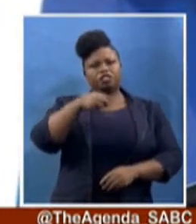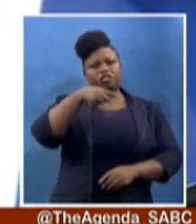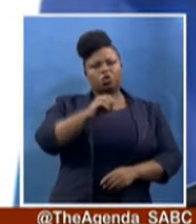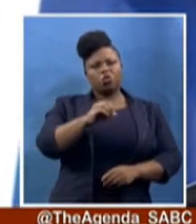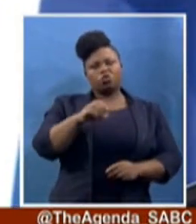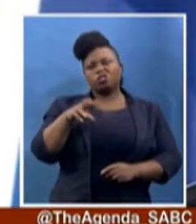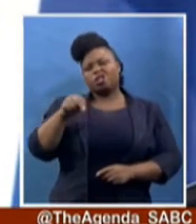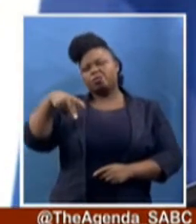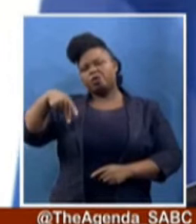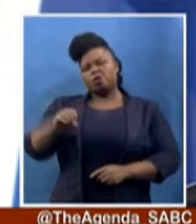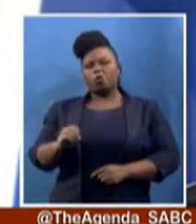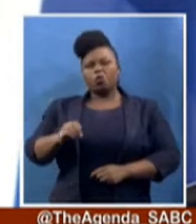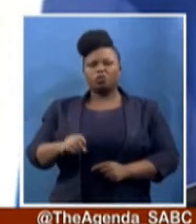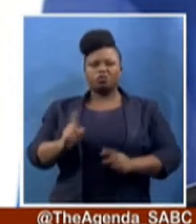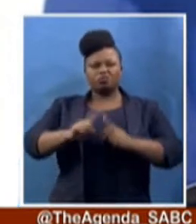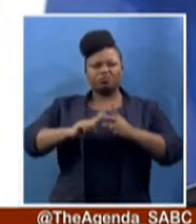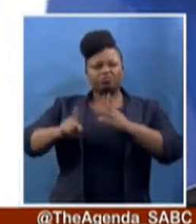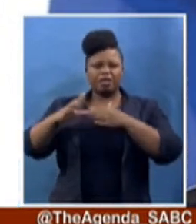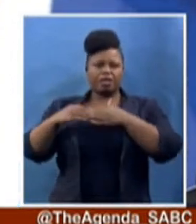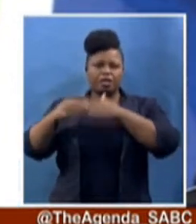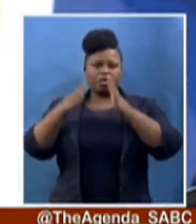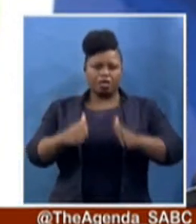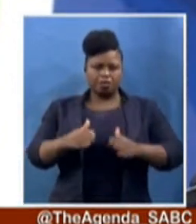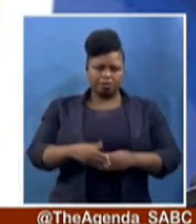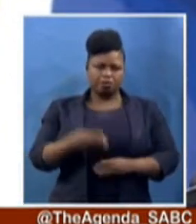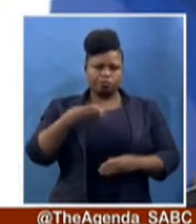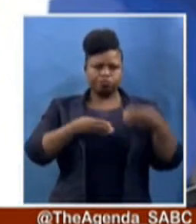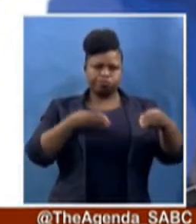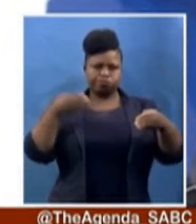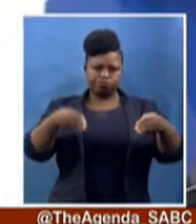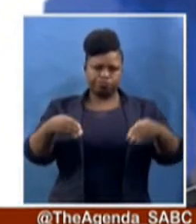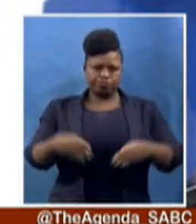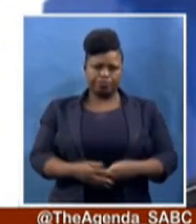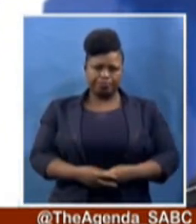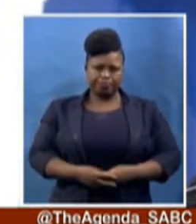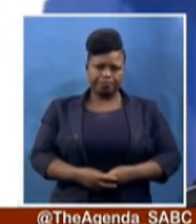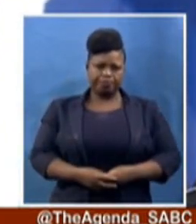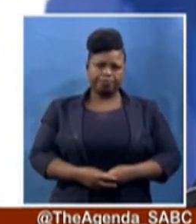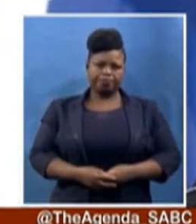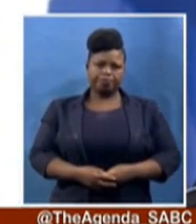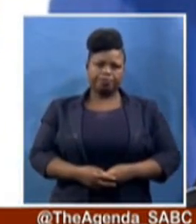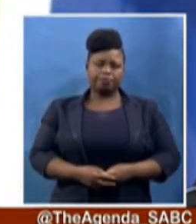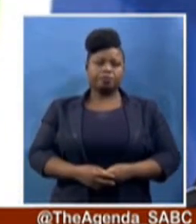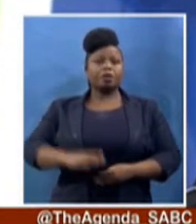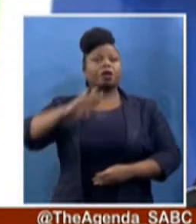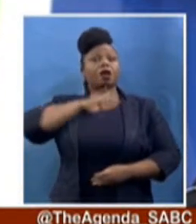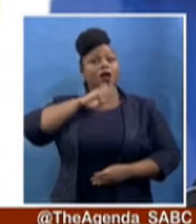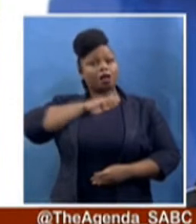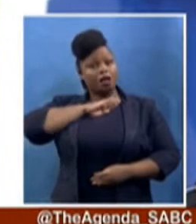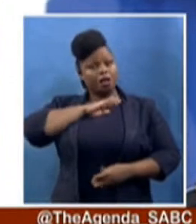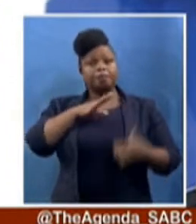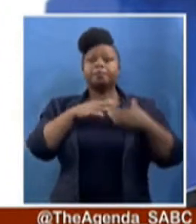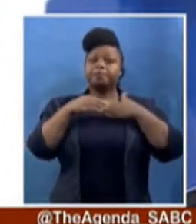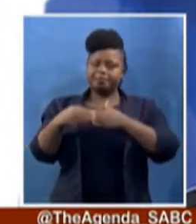leaders, the leadership of our military, the South African National Defence Force,